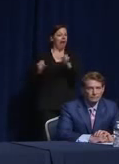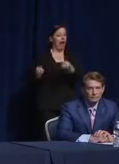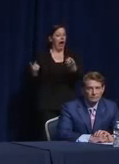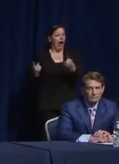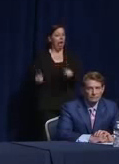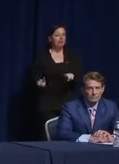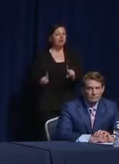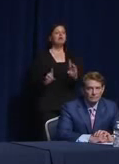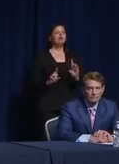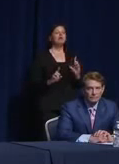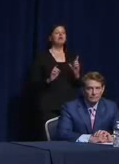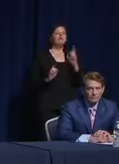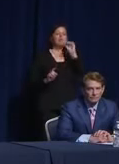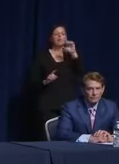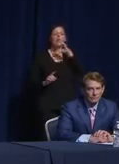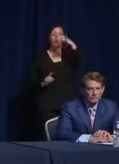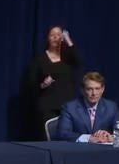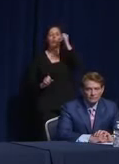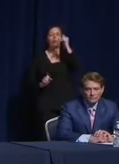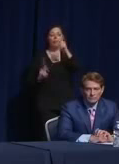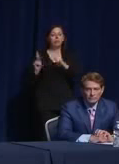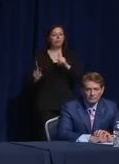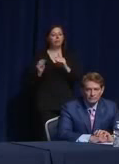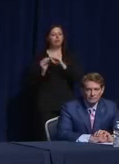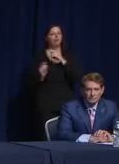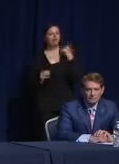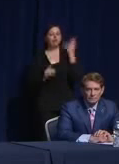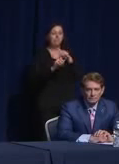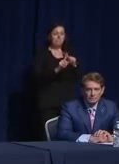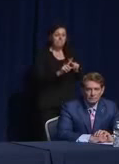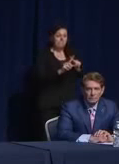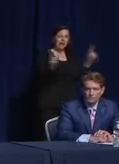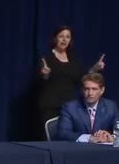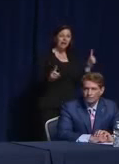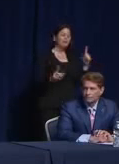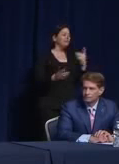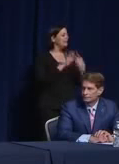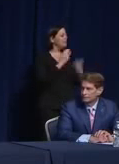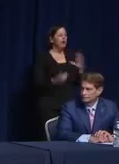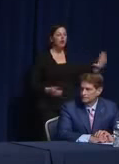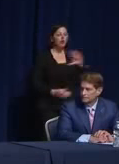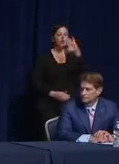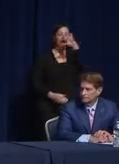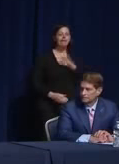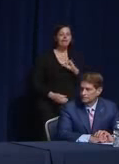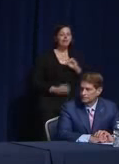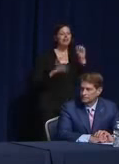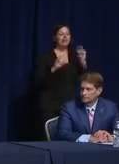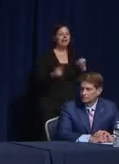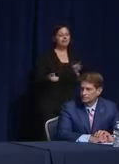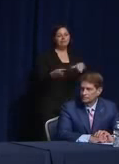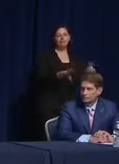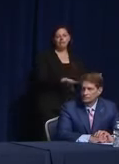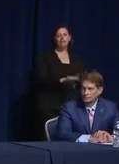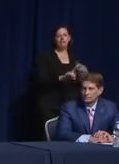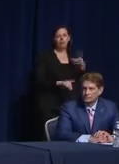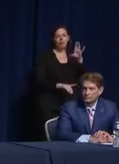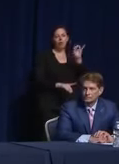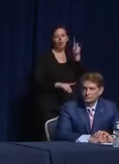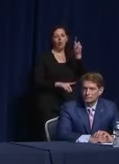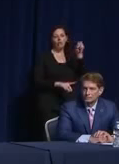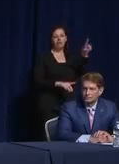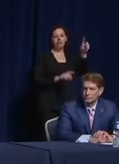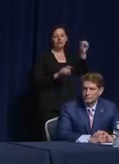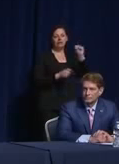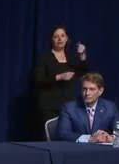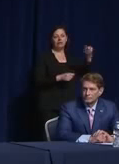adults of any age. This data did reinforce that most of the serious outcomes occurred among adults